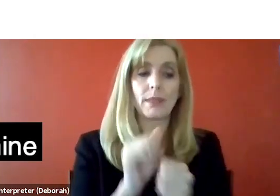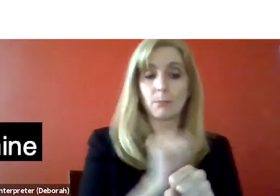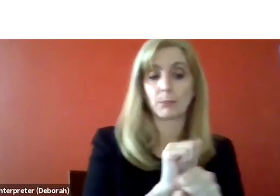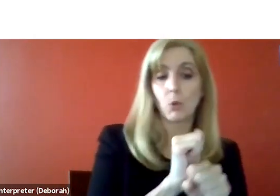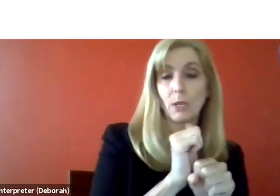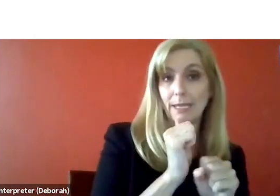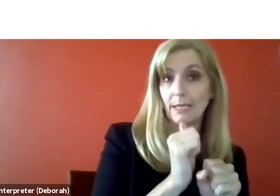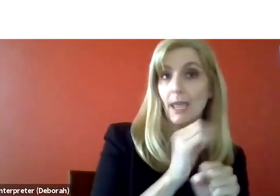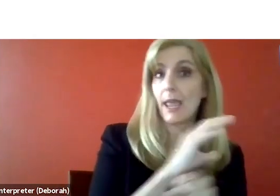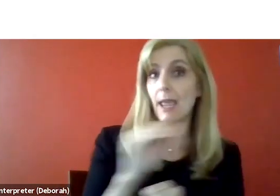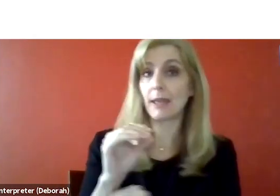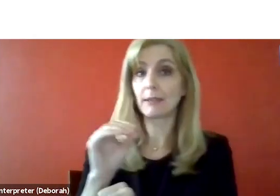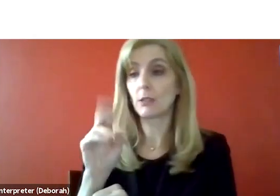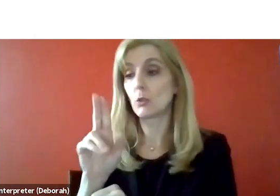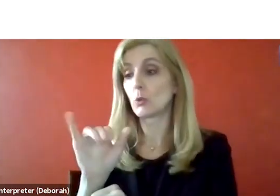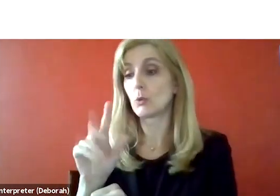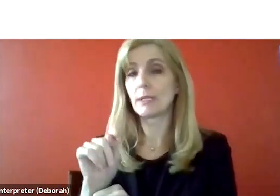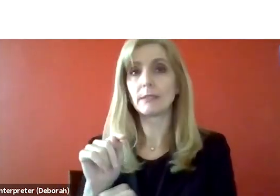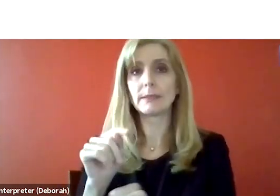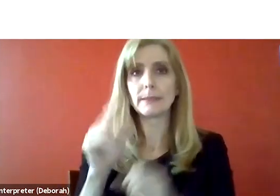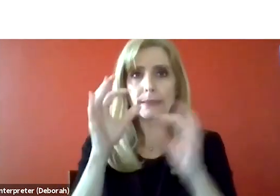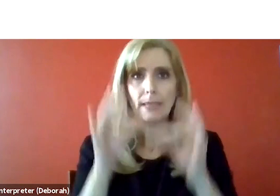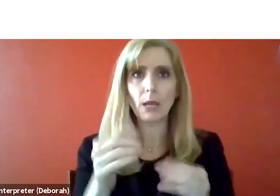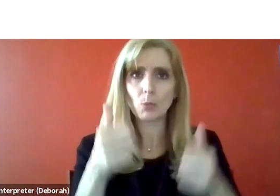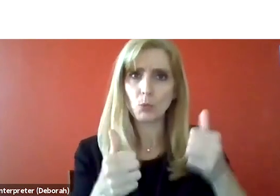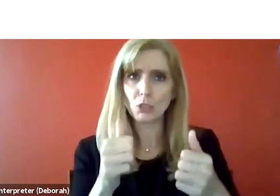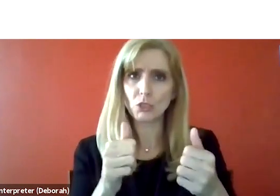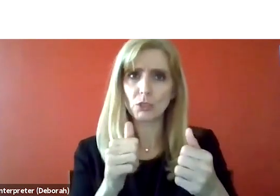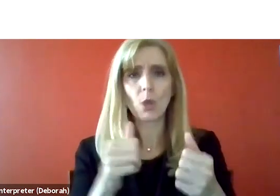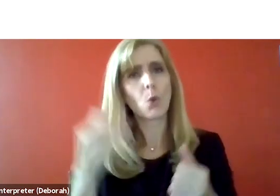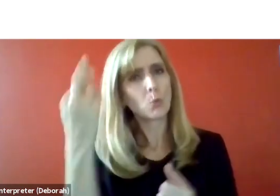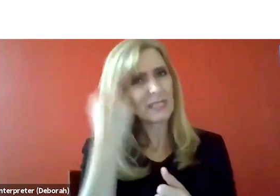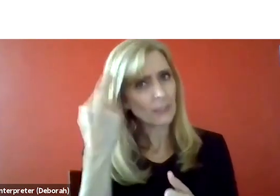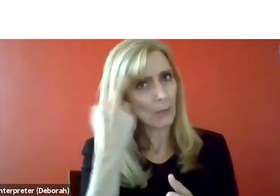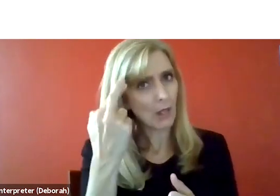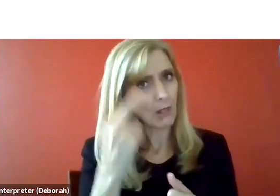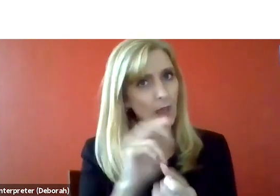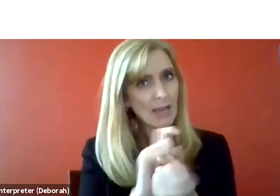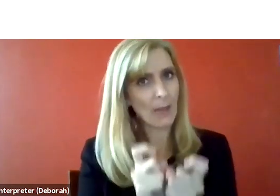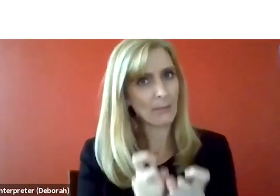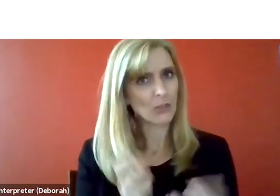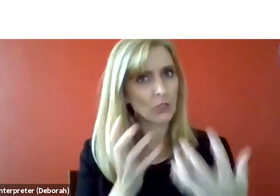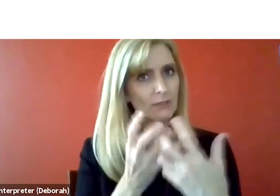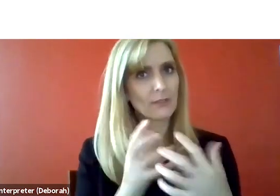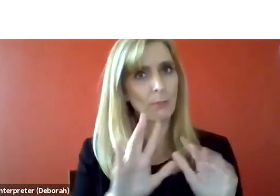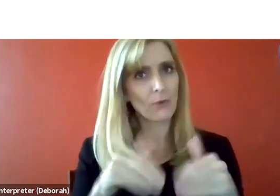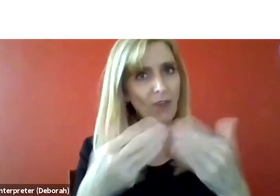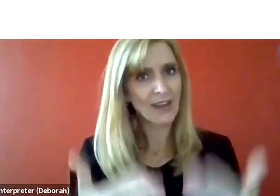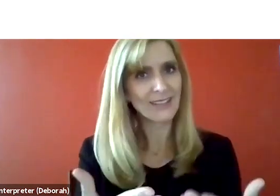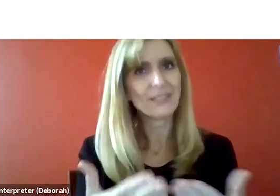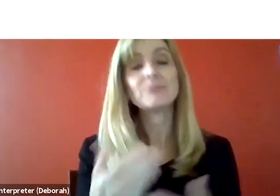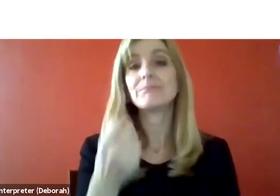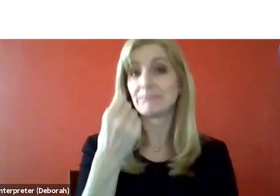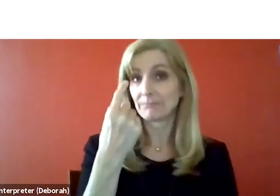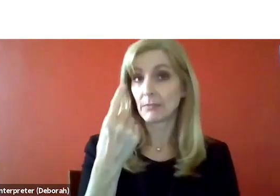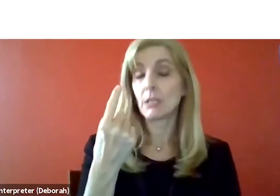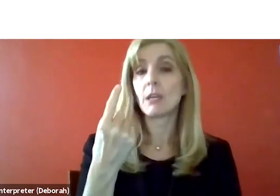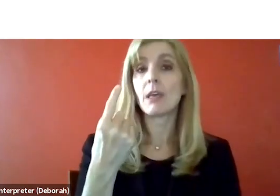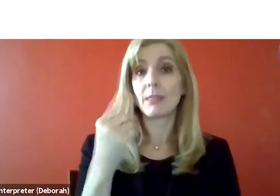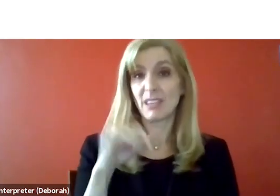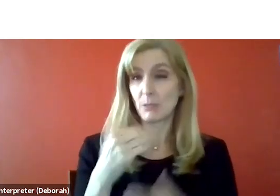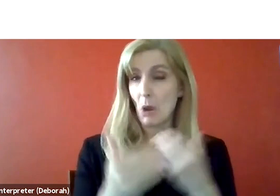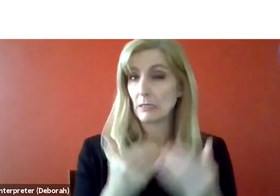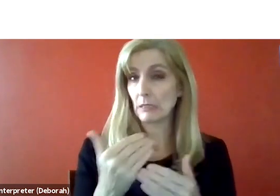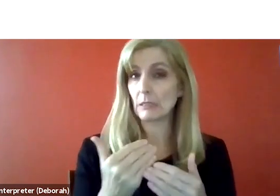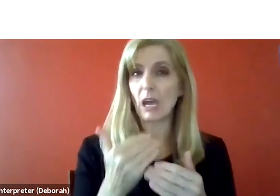to determine what reasonable accommodations will be provided. Now, it's important to always remember that these processes are very much